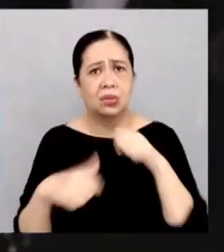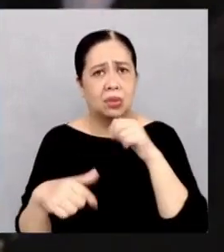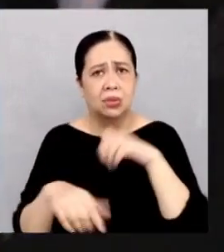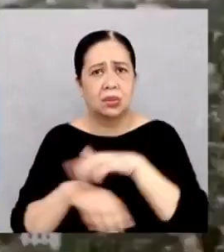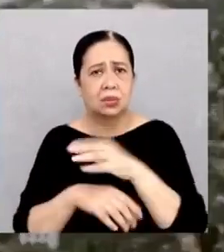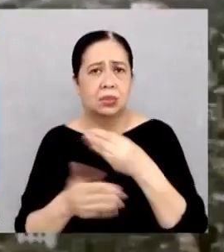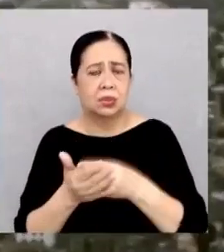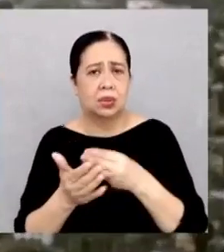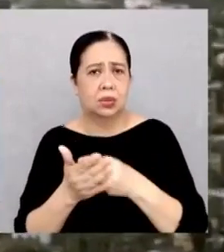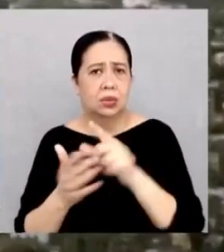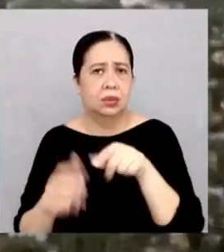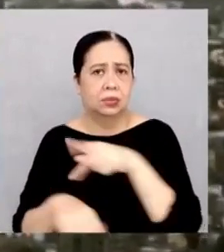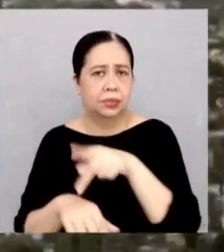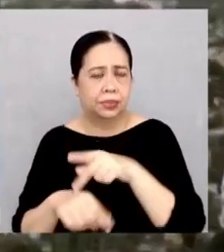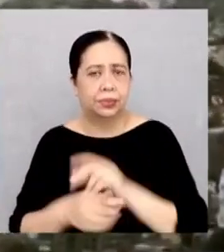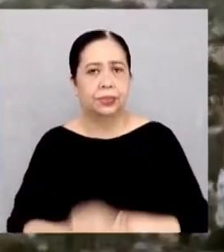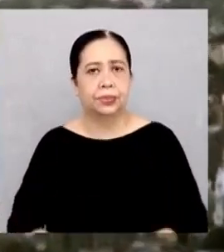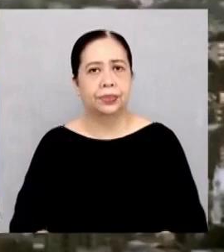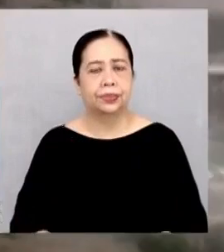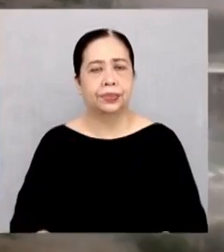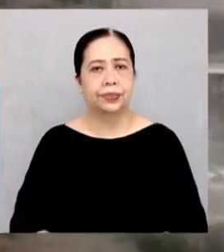nila.